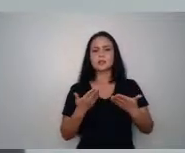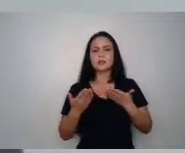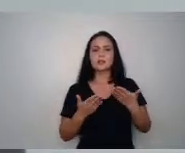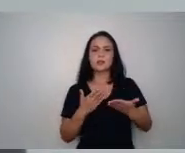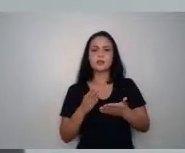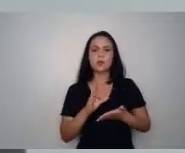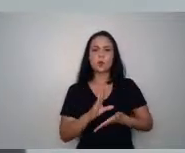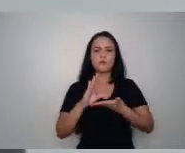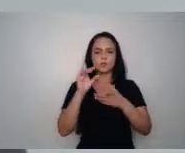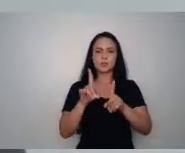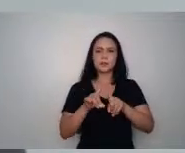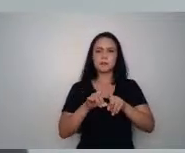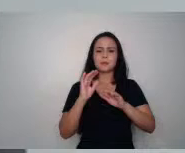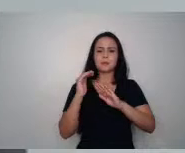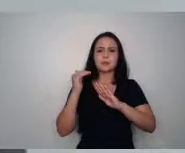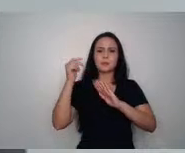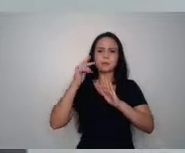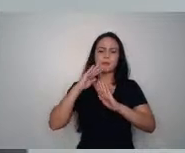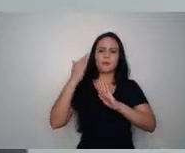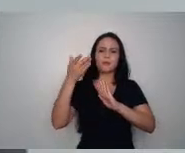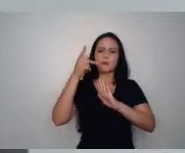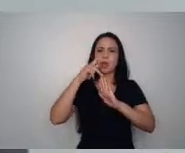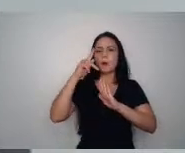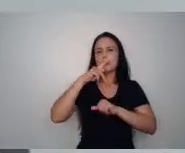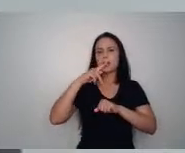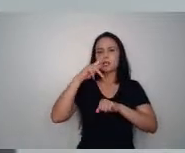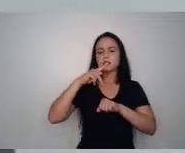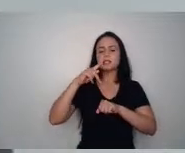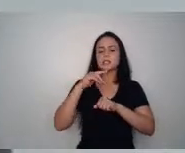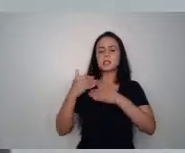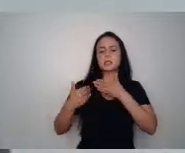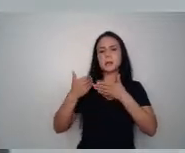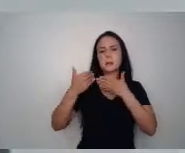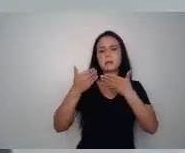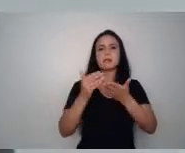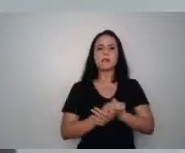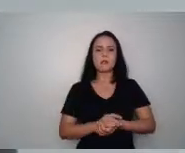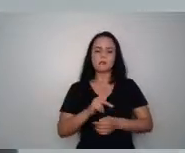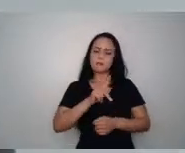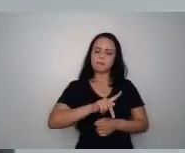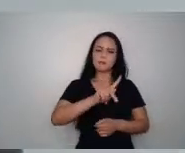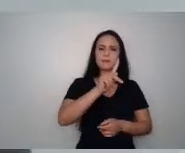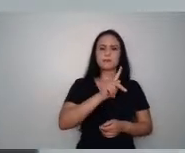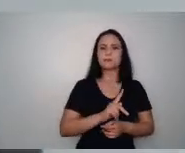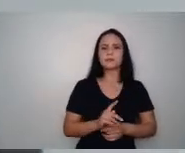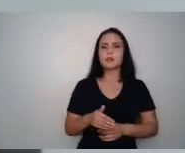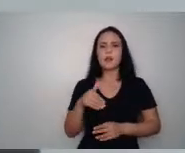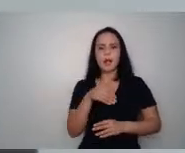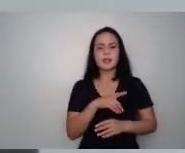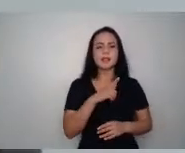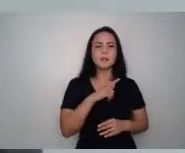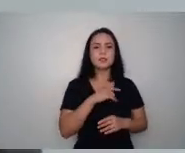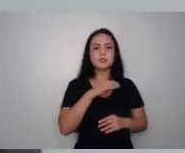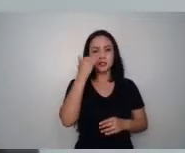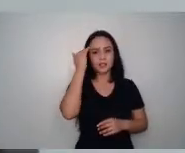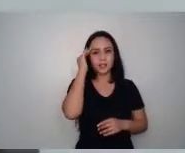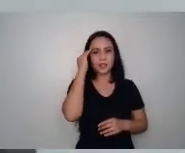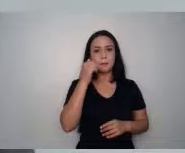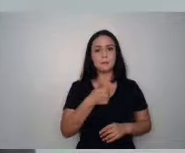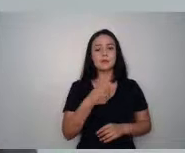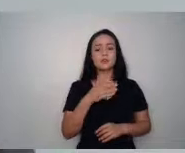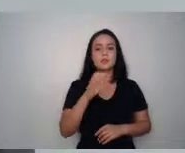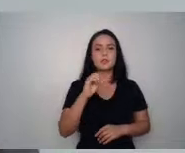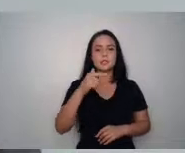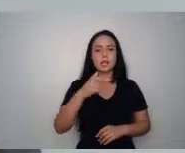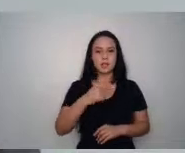constitutional and law and in the international treaties, which Brazil is a signatory. So